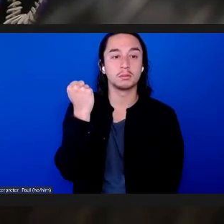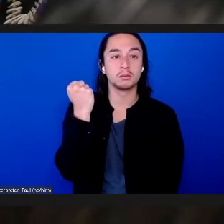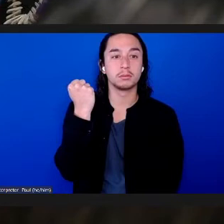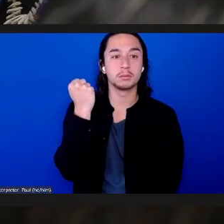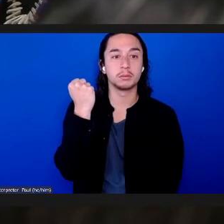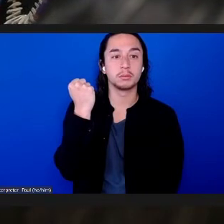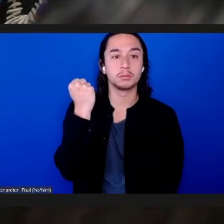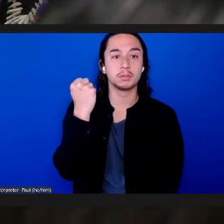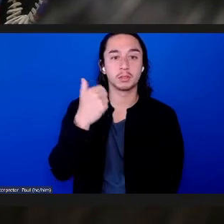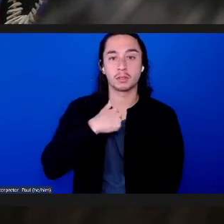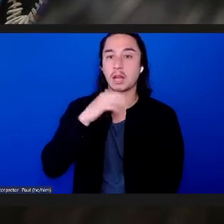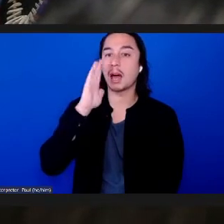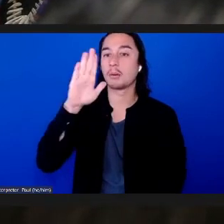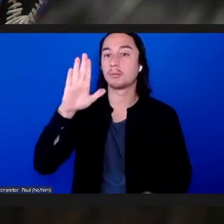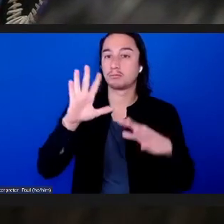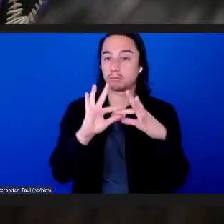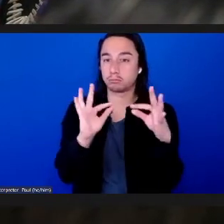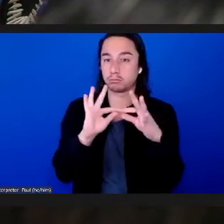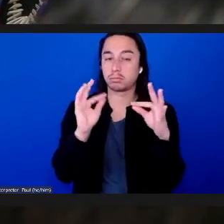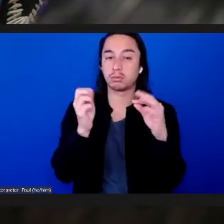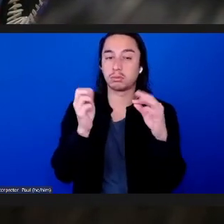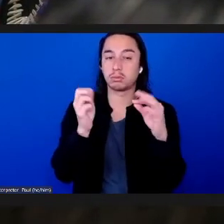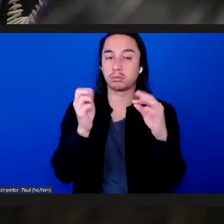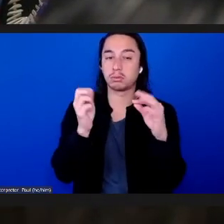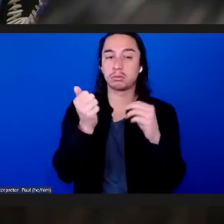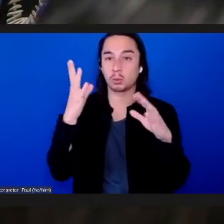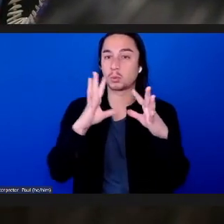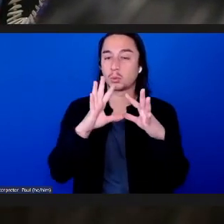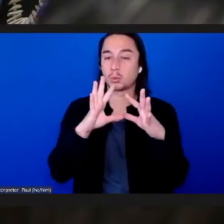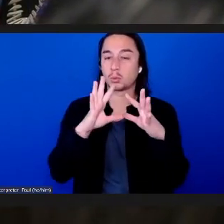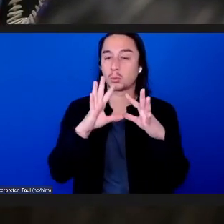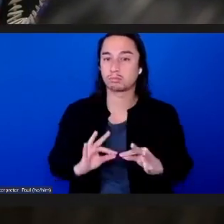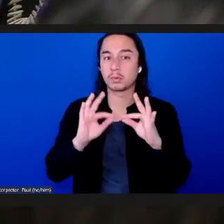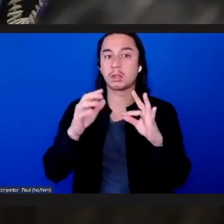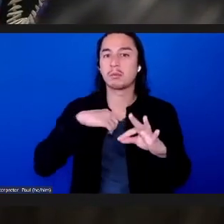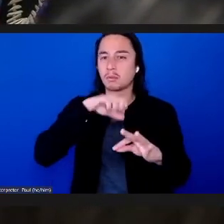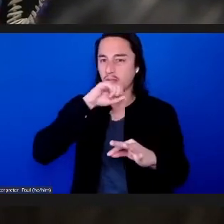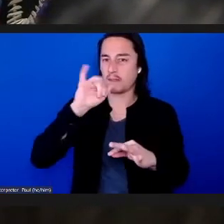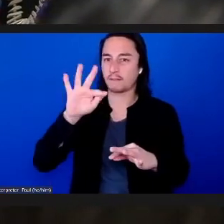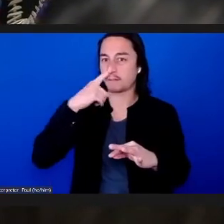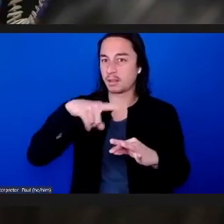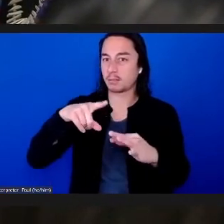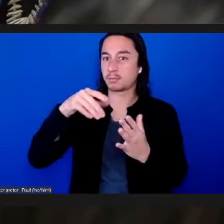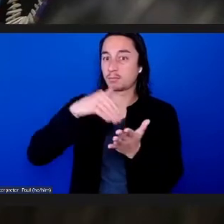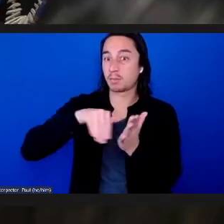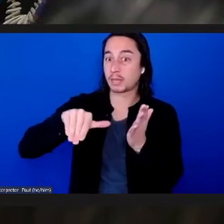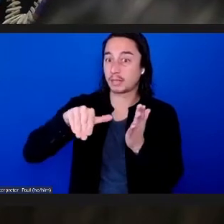And I'm going to say a few words, and I would love for you to repeat them and start to believe them.